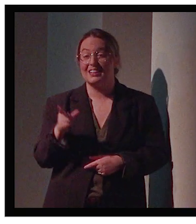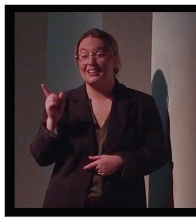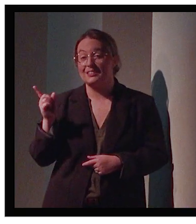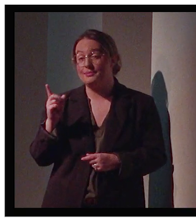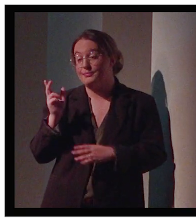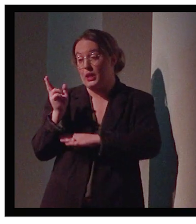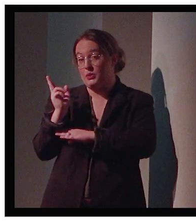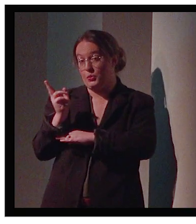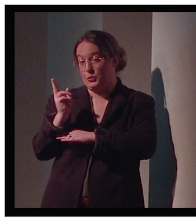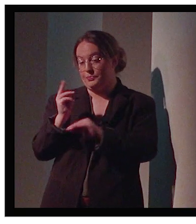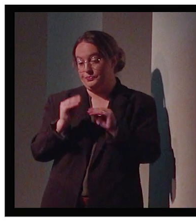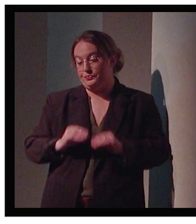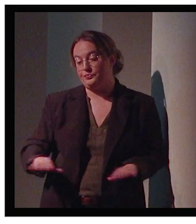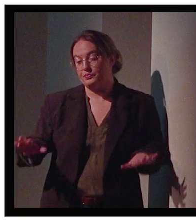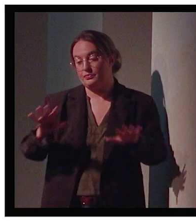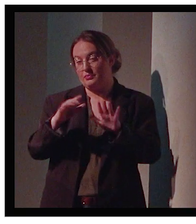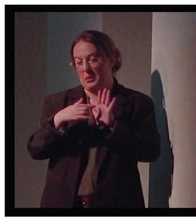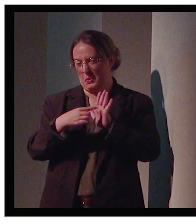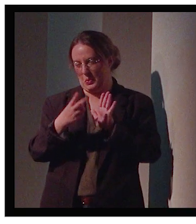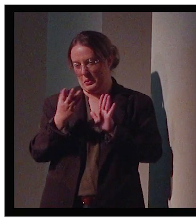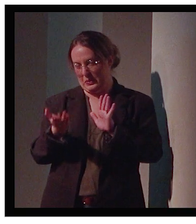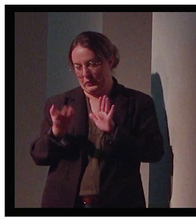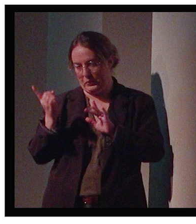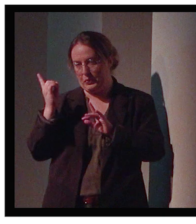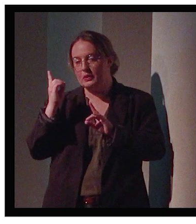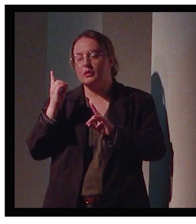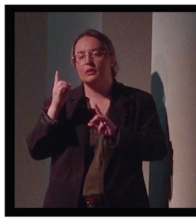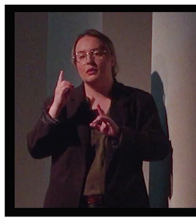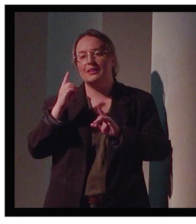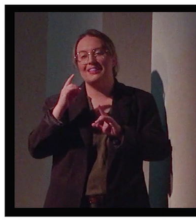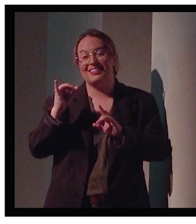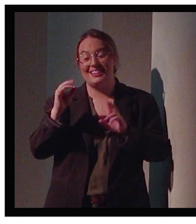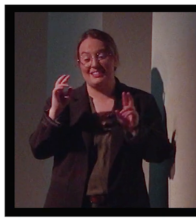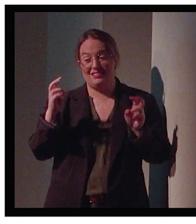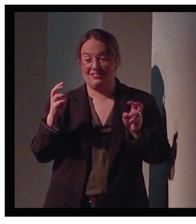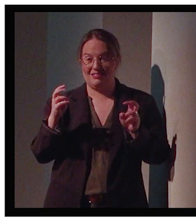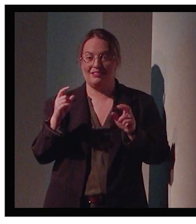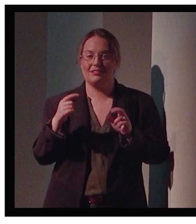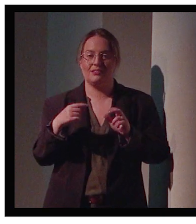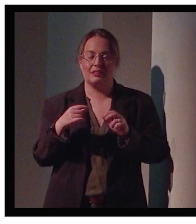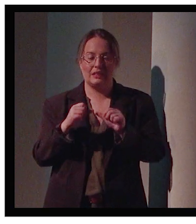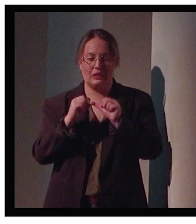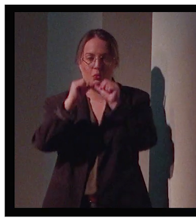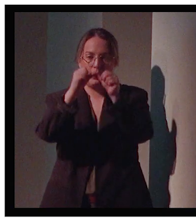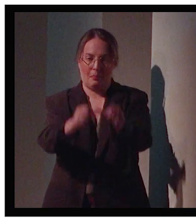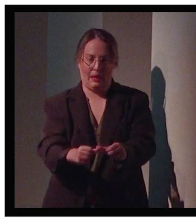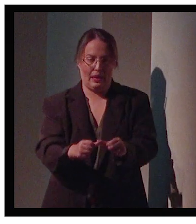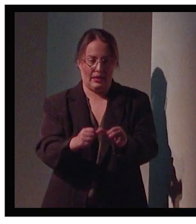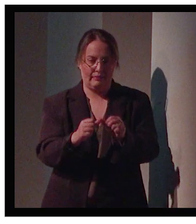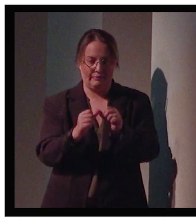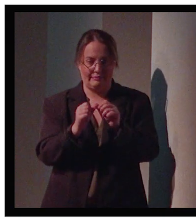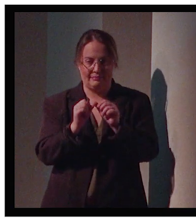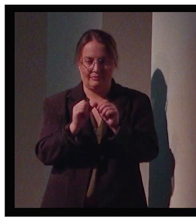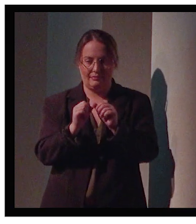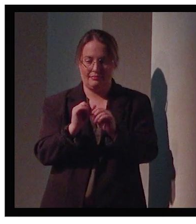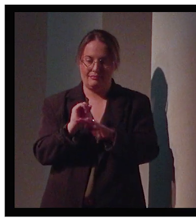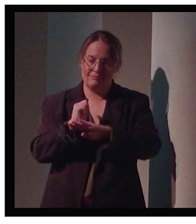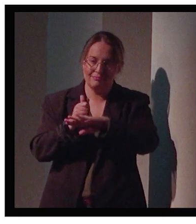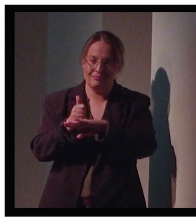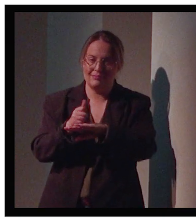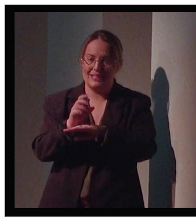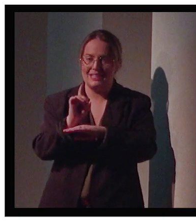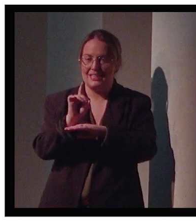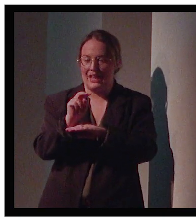you here an example by Poussin, this template remained a part of the DNA of artists